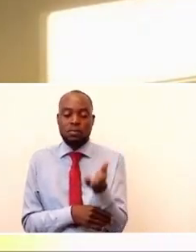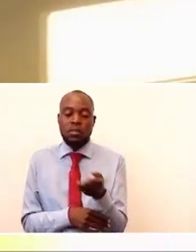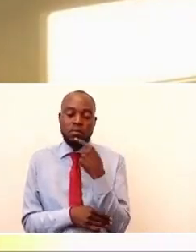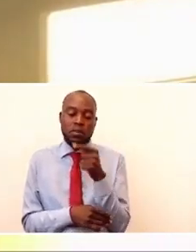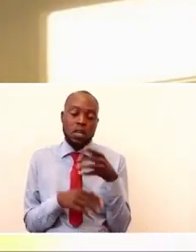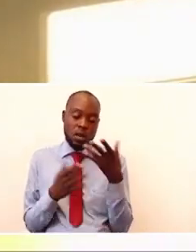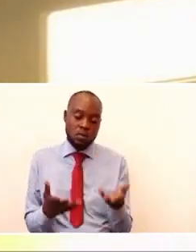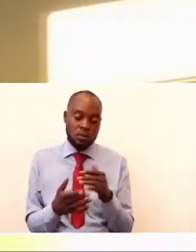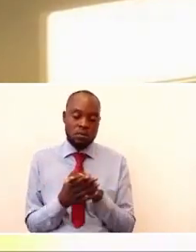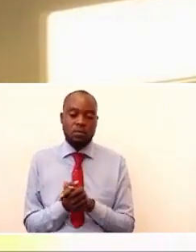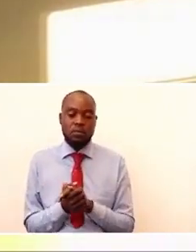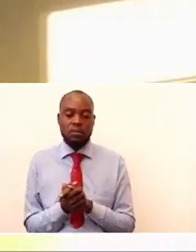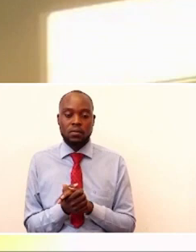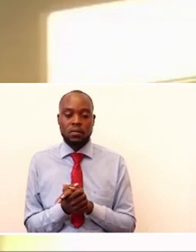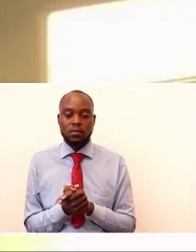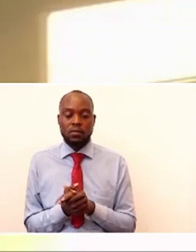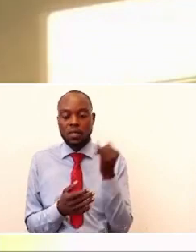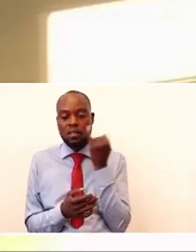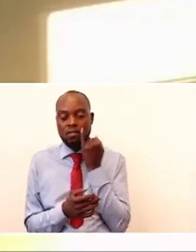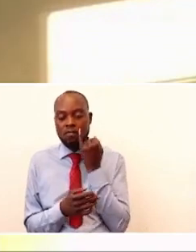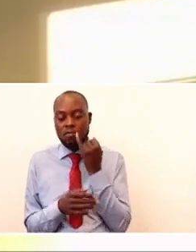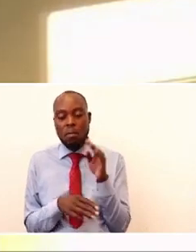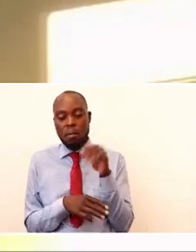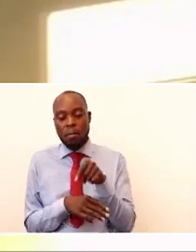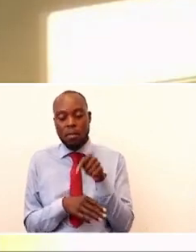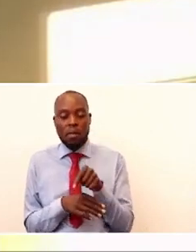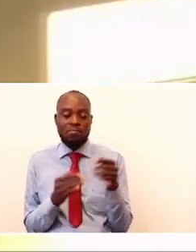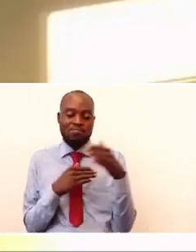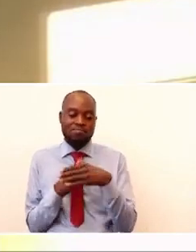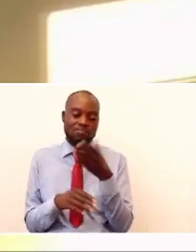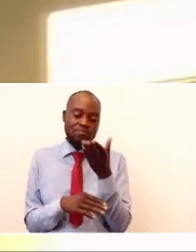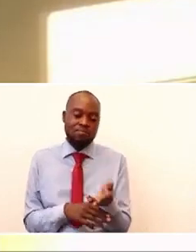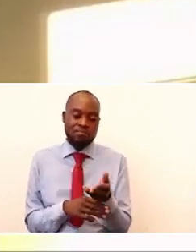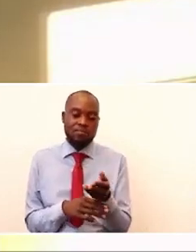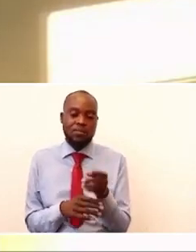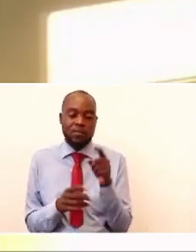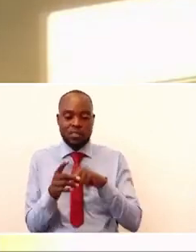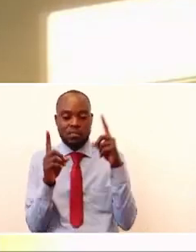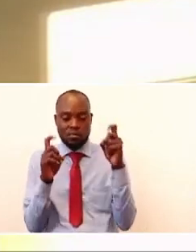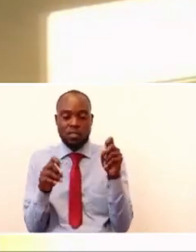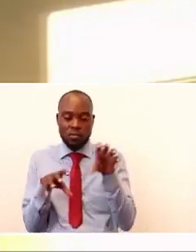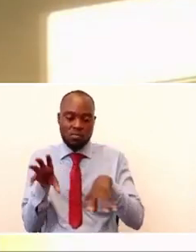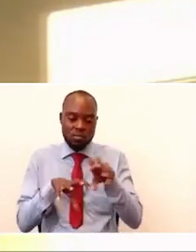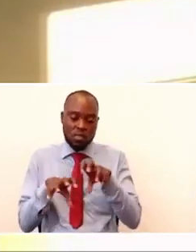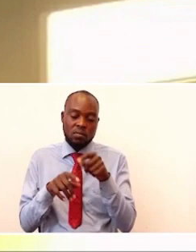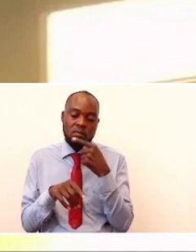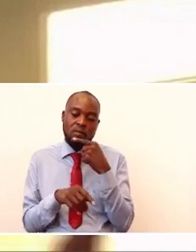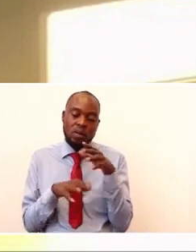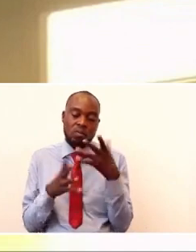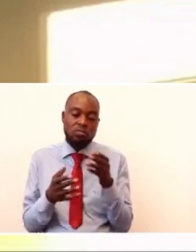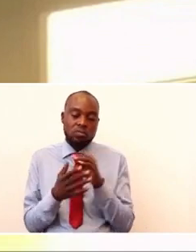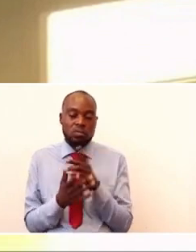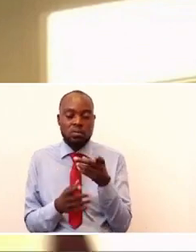that if there is a broadening of transaction done through digital system, that will make it not only easier to